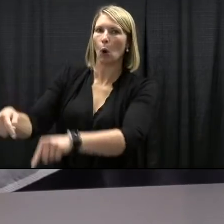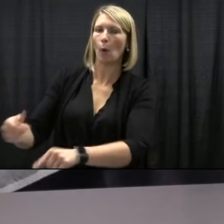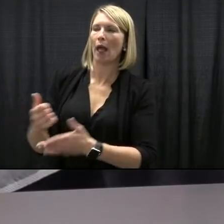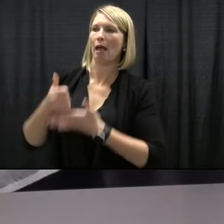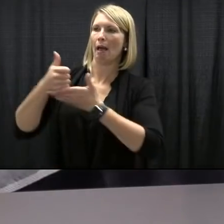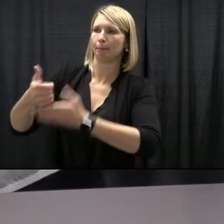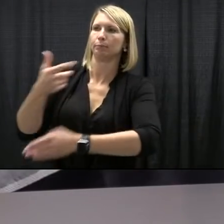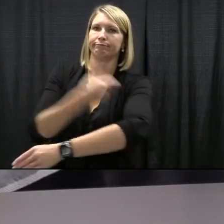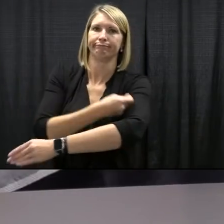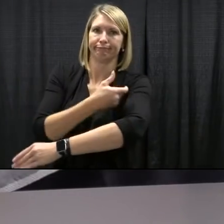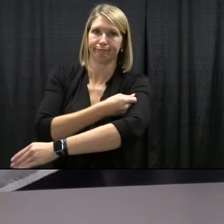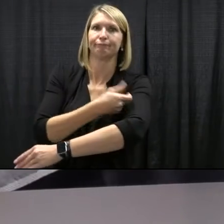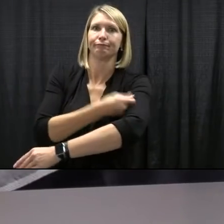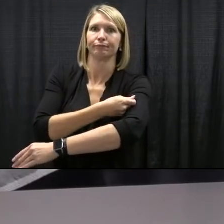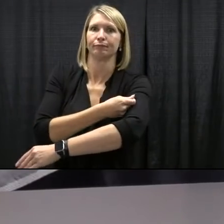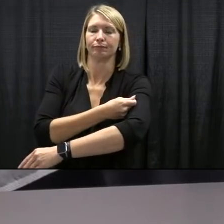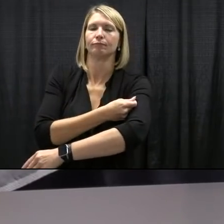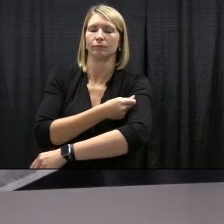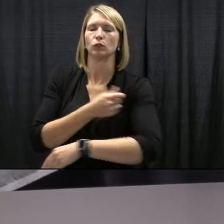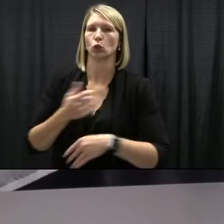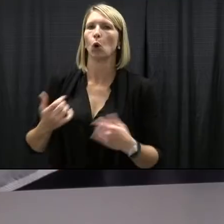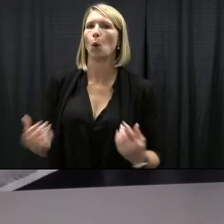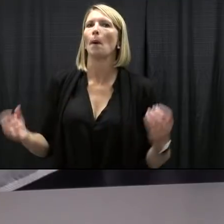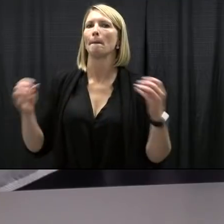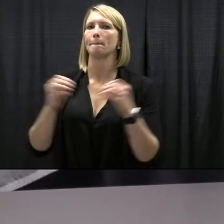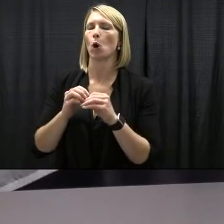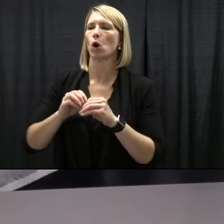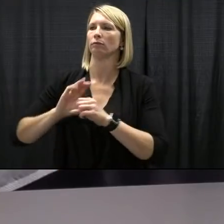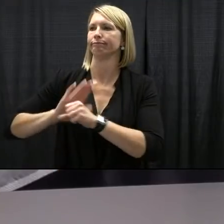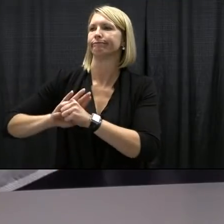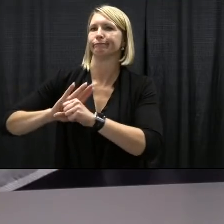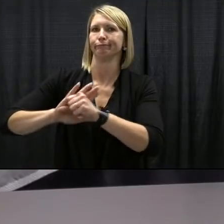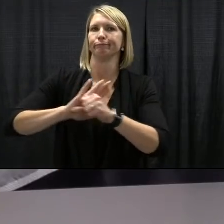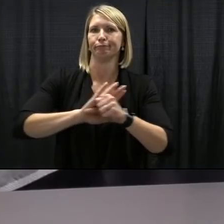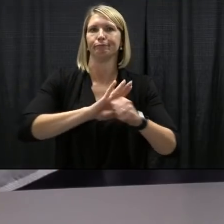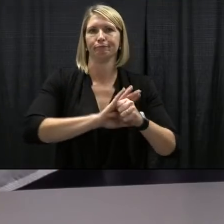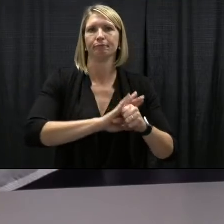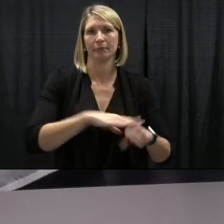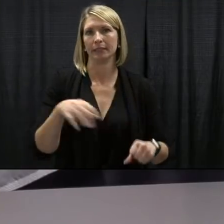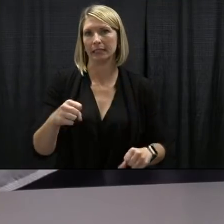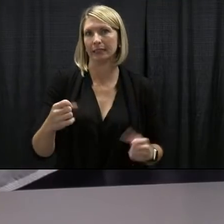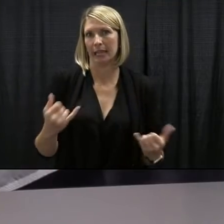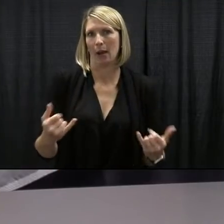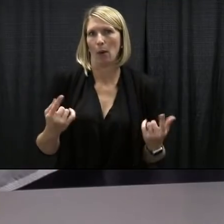at exploring how we can roll that out in a bigger way.